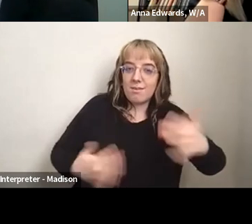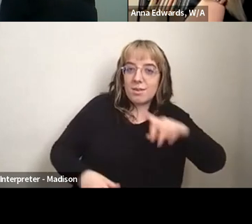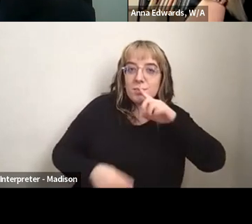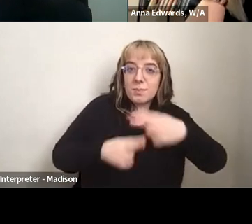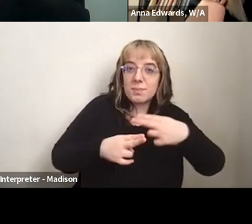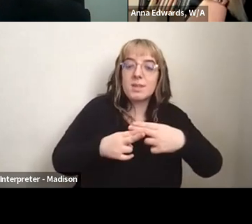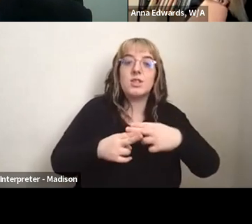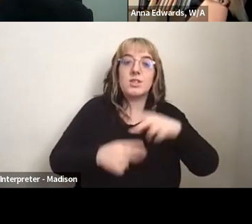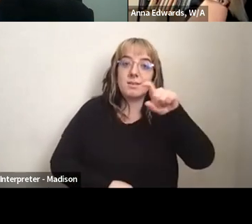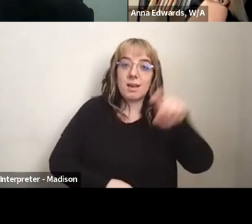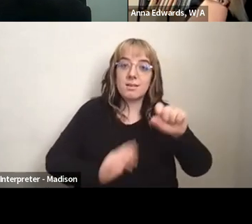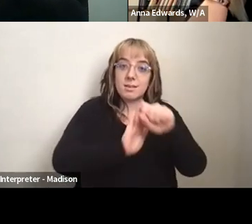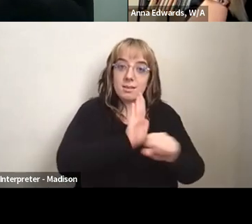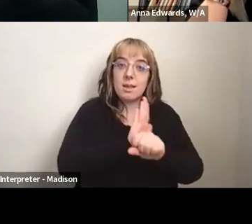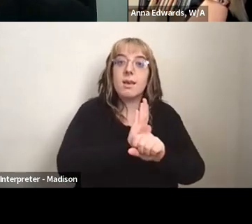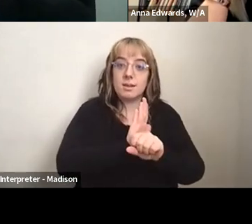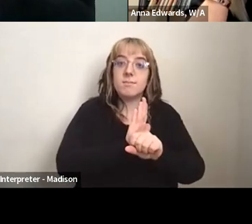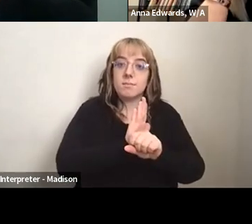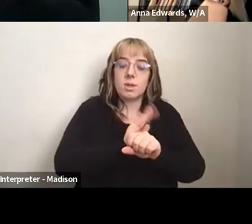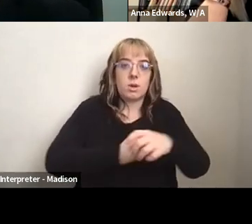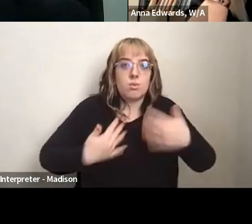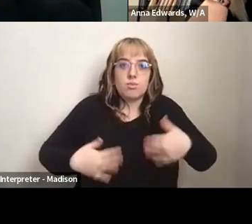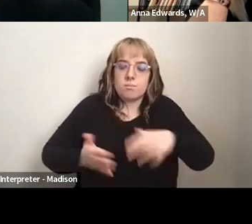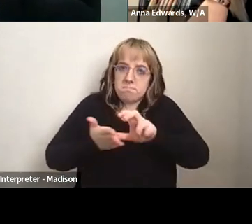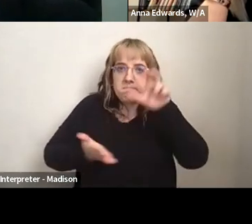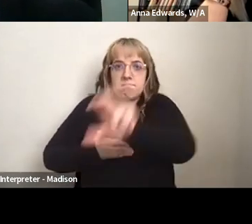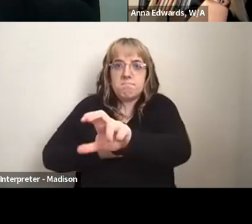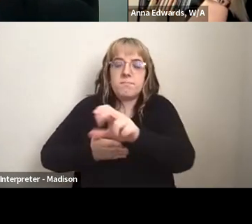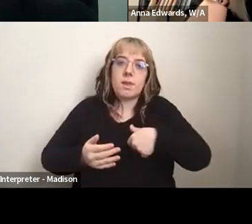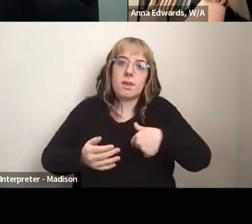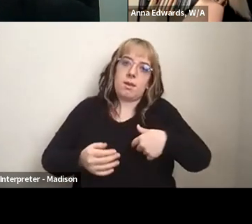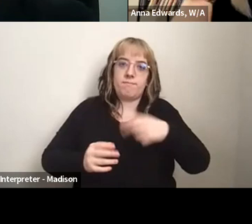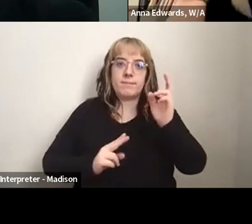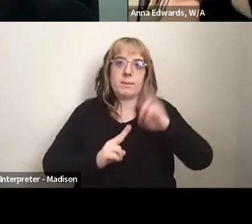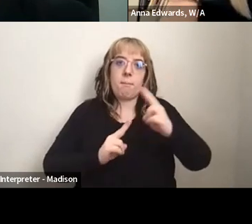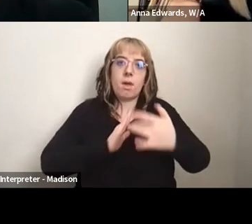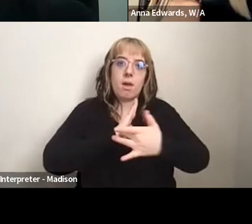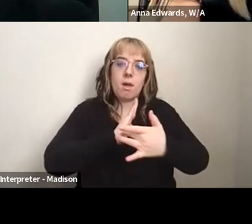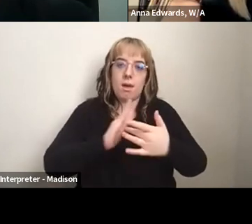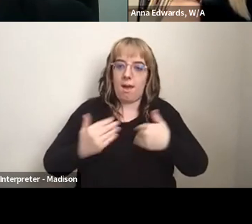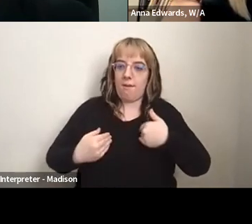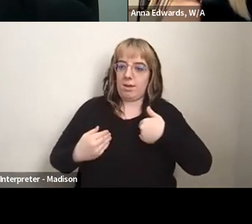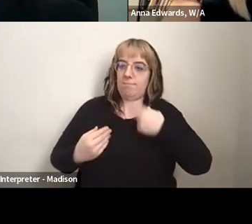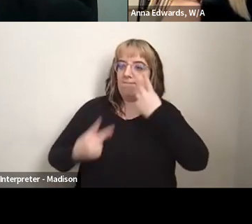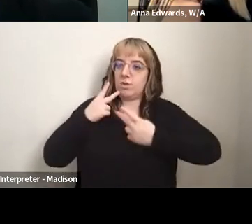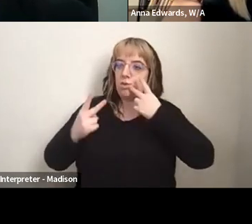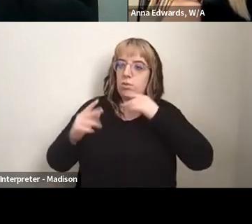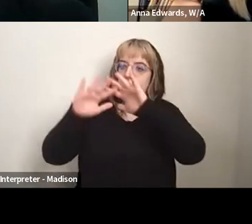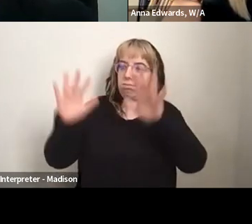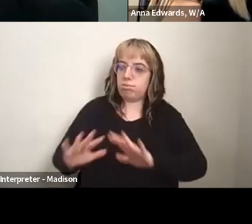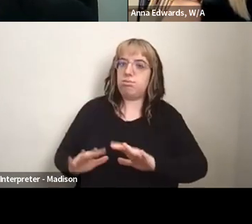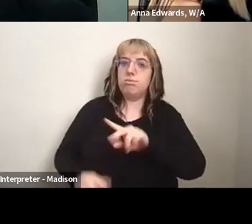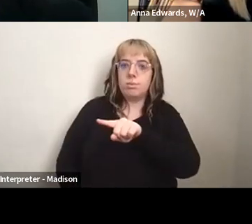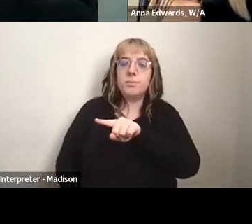has made a pretty big investment in high quality instructional materials that have digital platforms included. So as